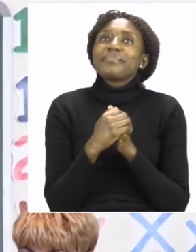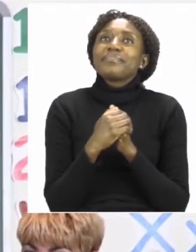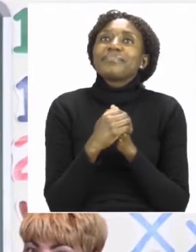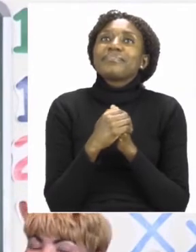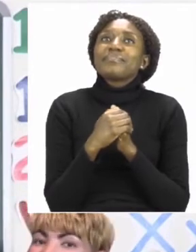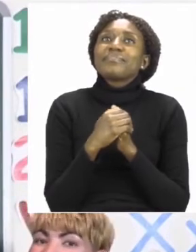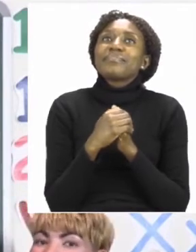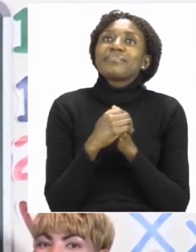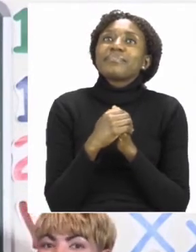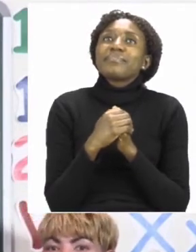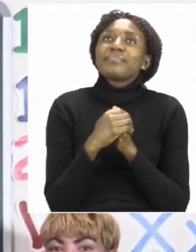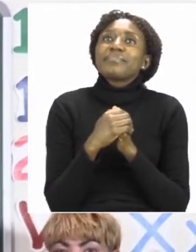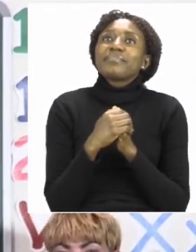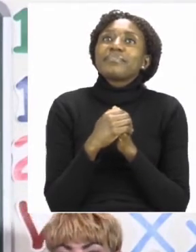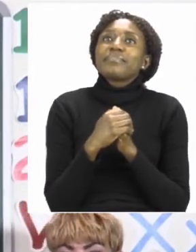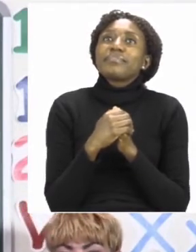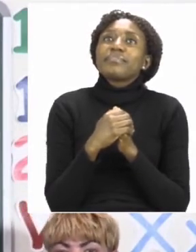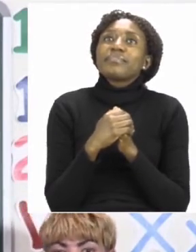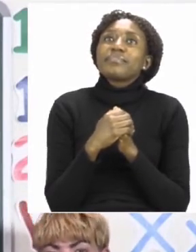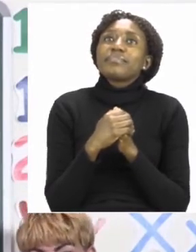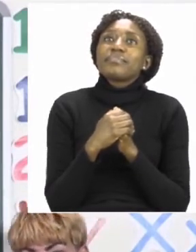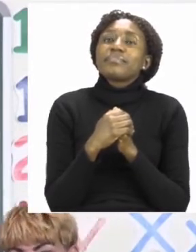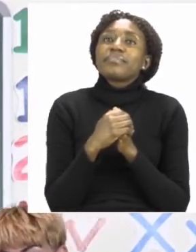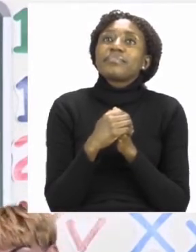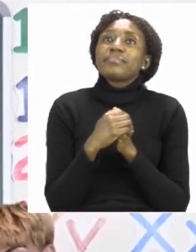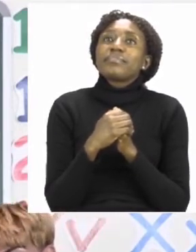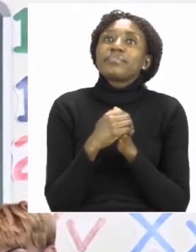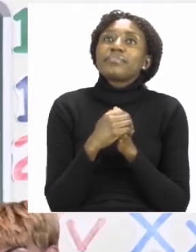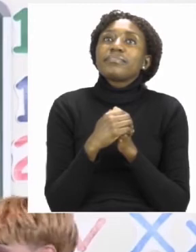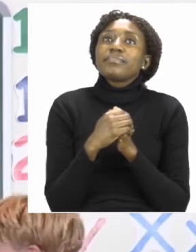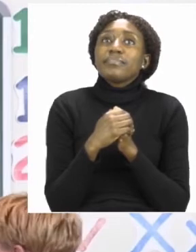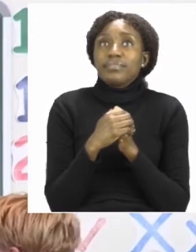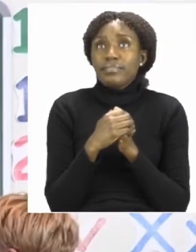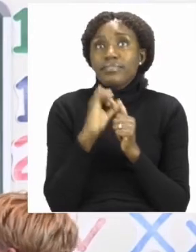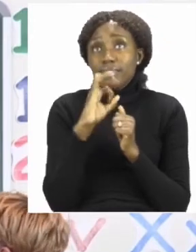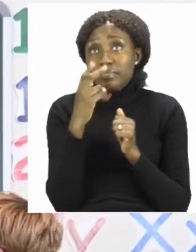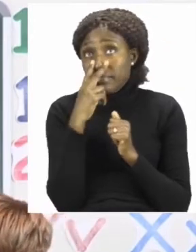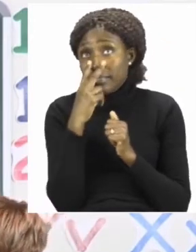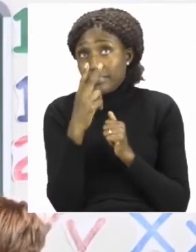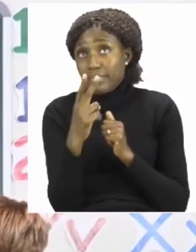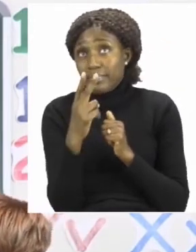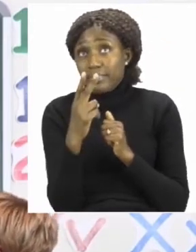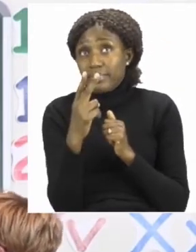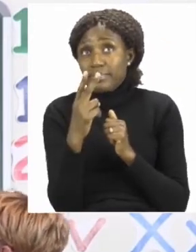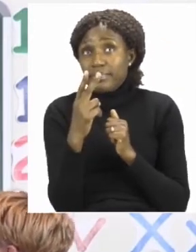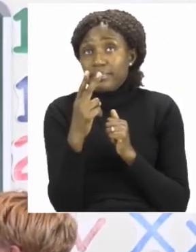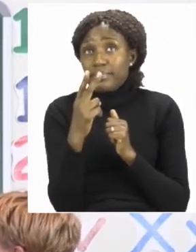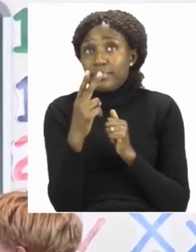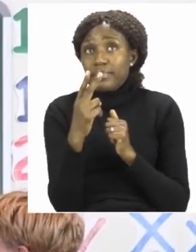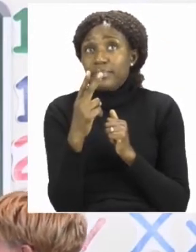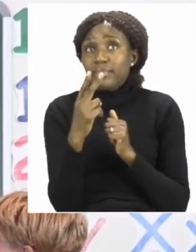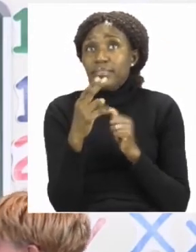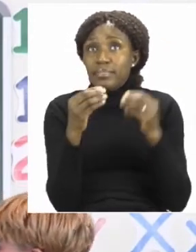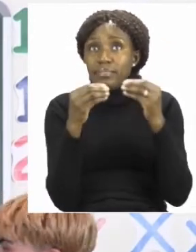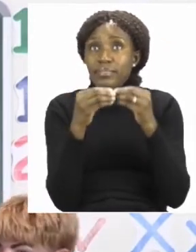now if we have a close look at the puzzle these pieces i put on